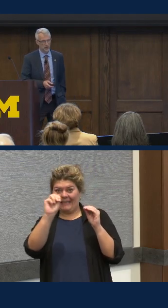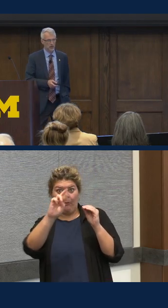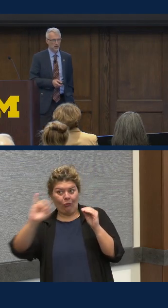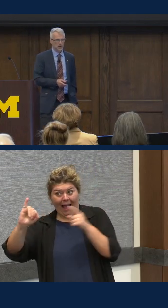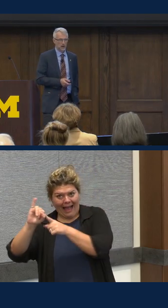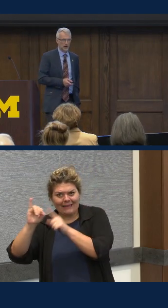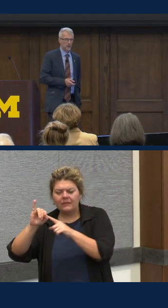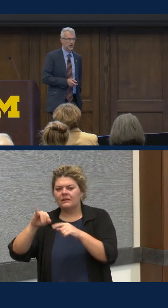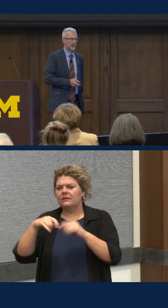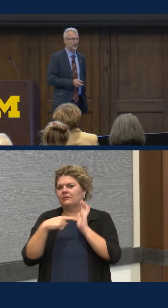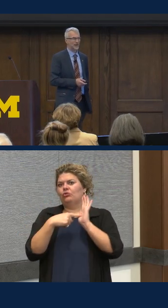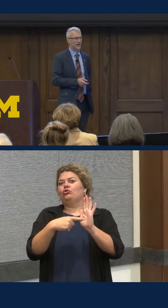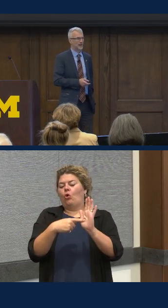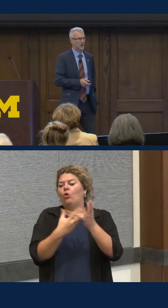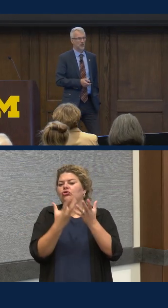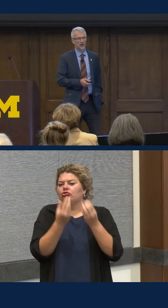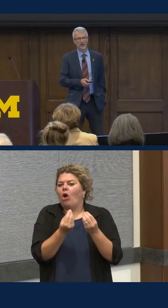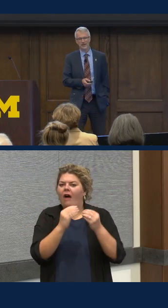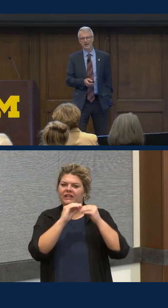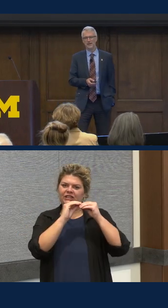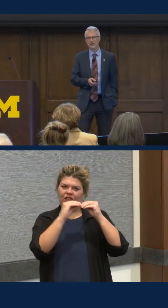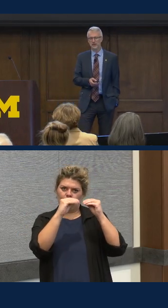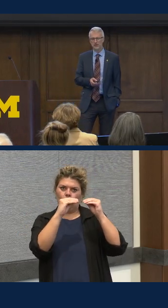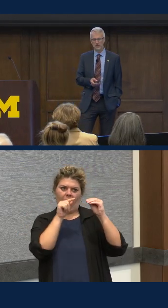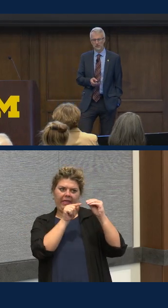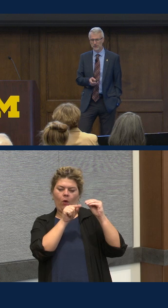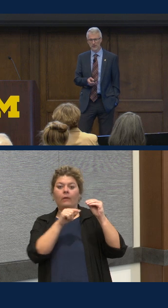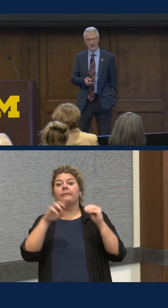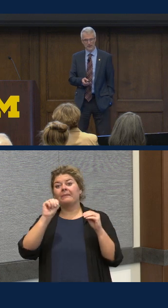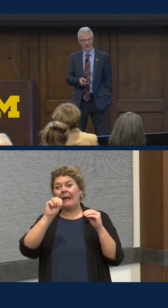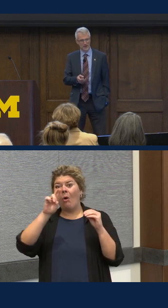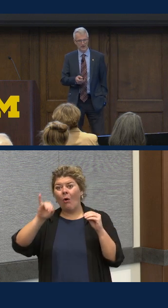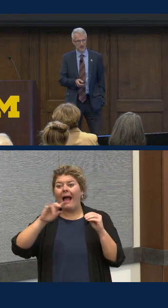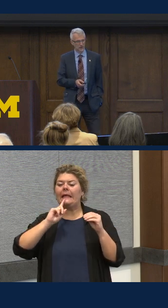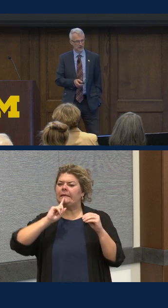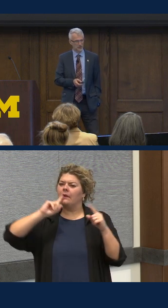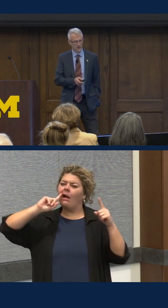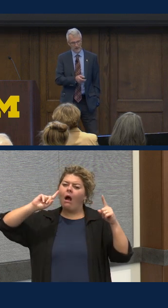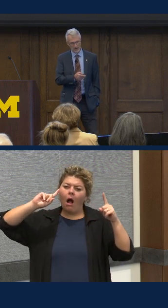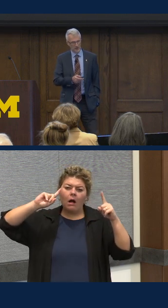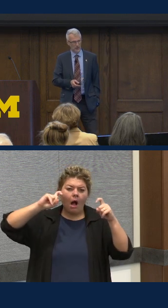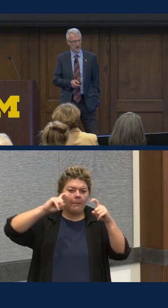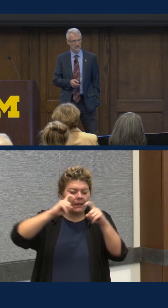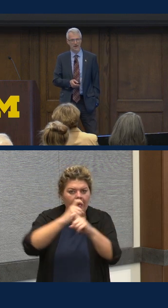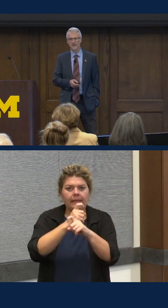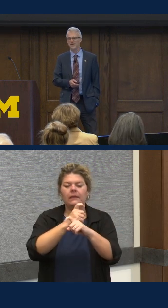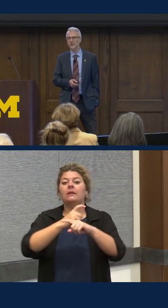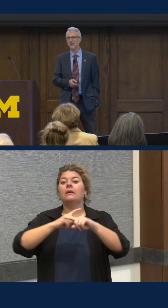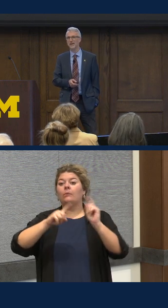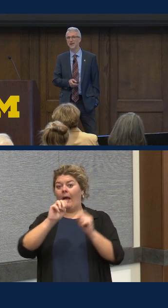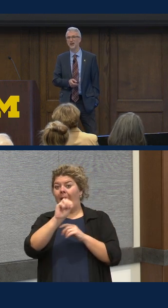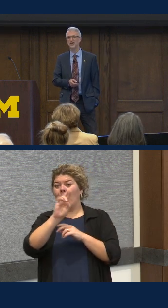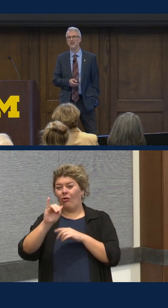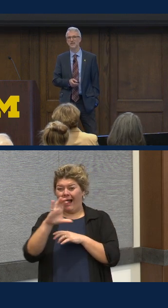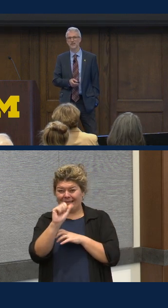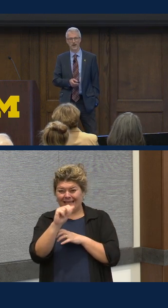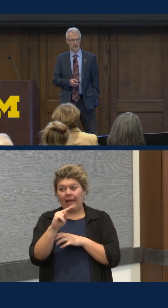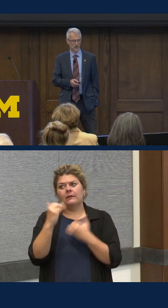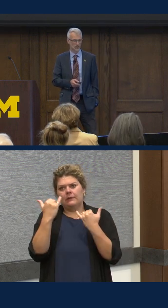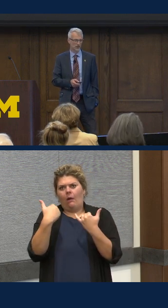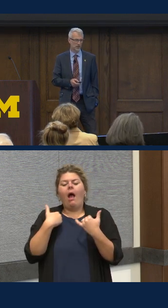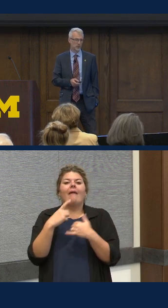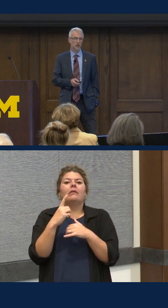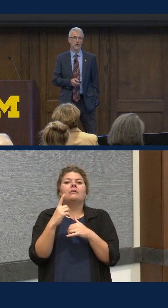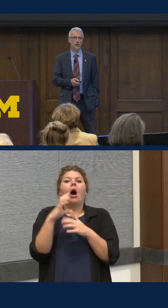tissues. But an MRI is actually extremely complicated, very versatile. MRI scanners typically have hundreds, if